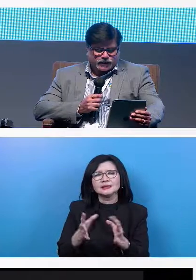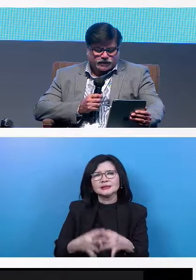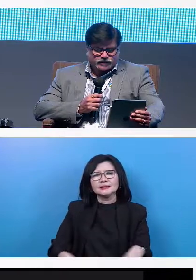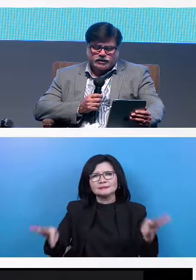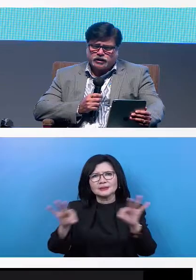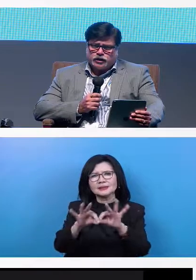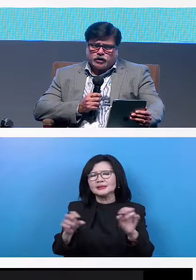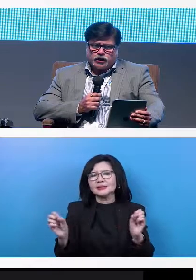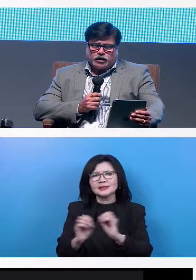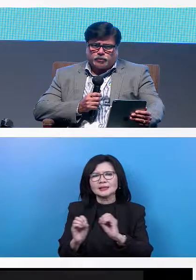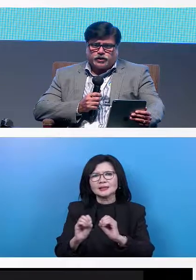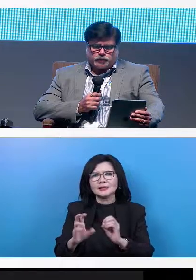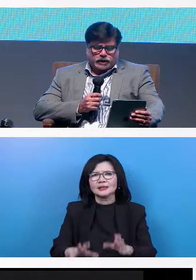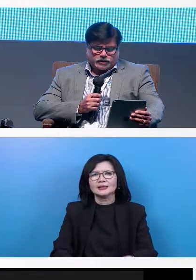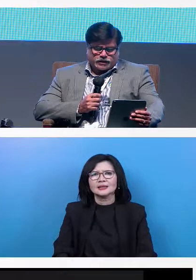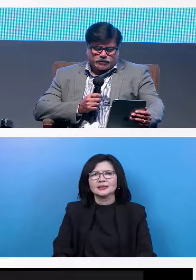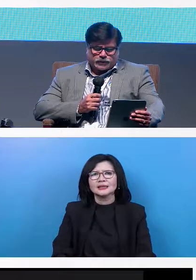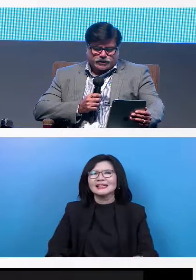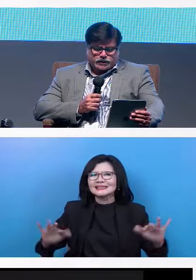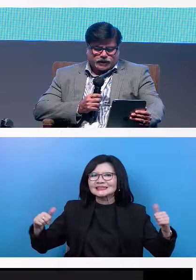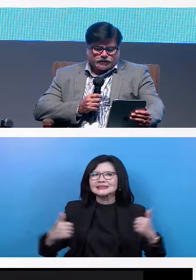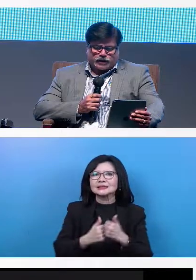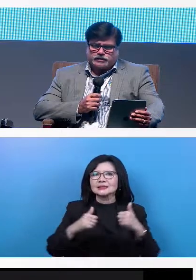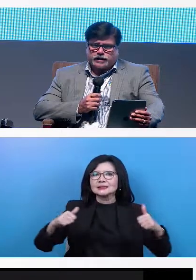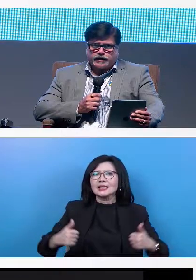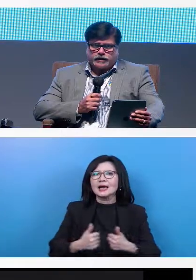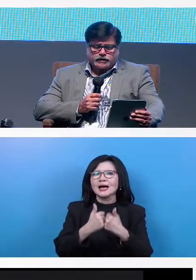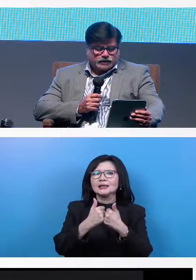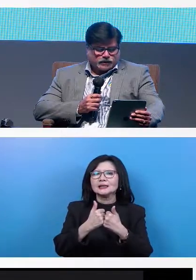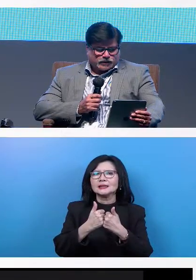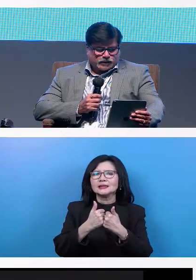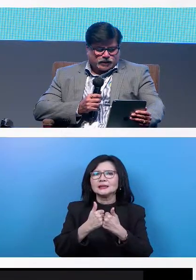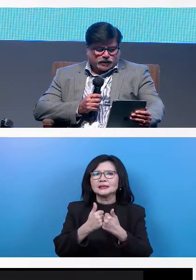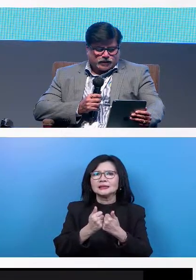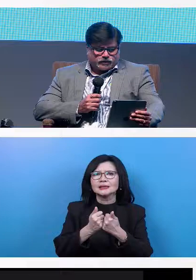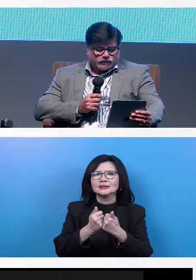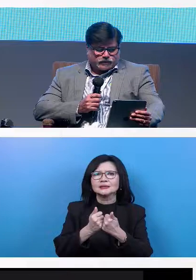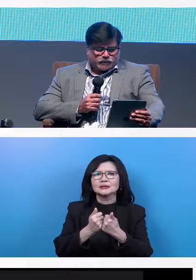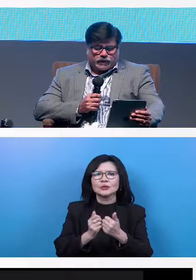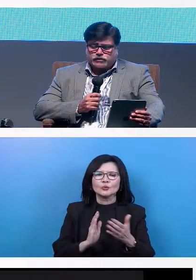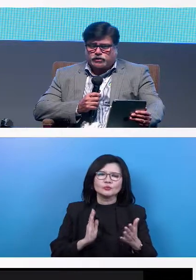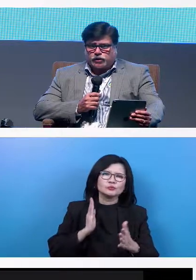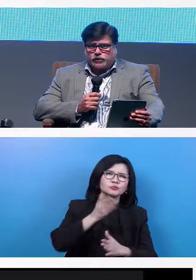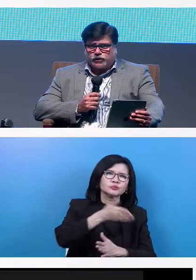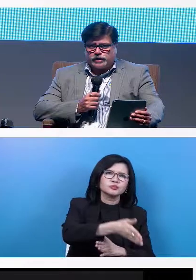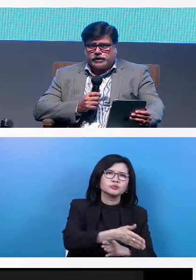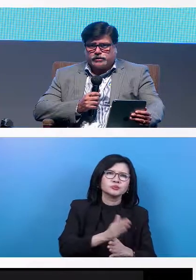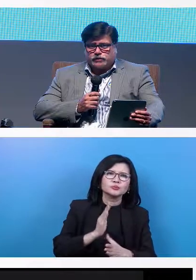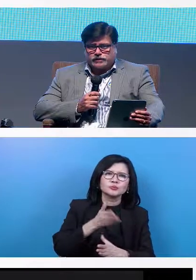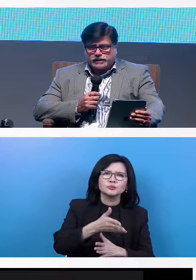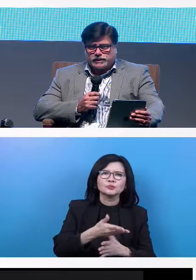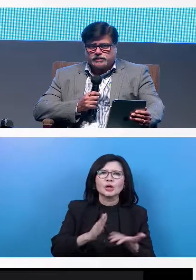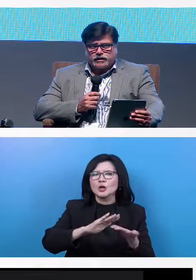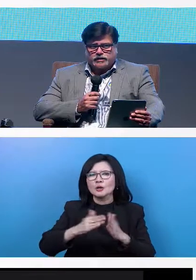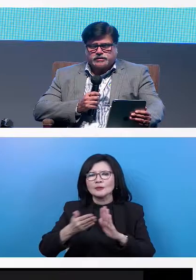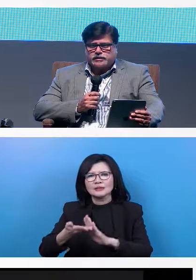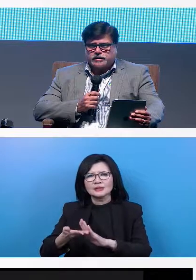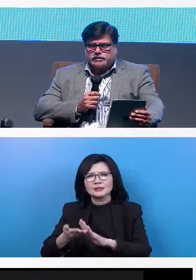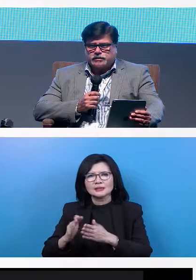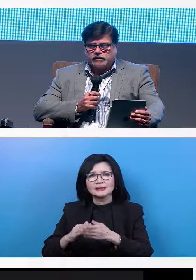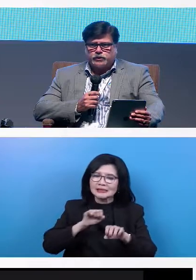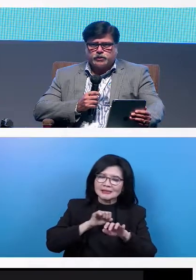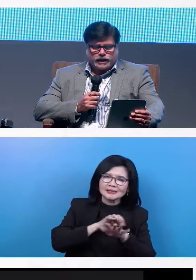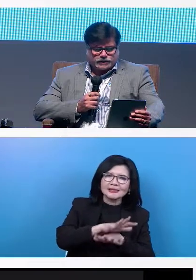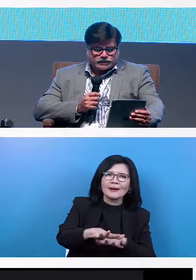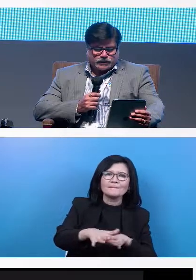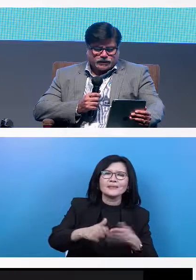terms of the challenges, community participation and translating impacts on community into resilience standards